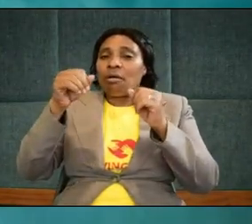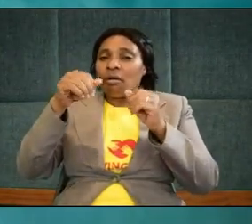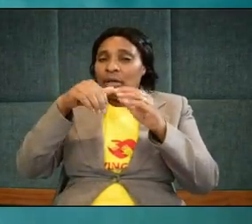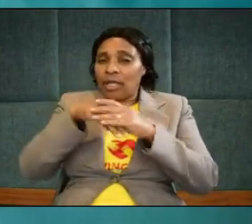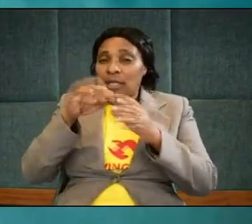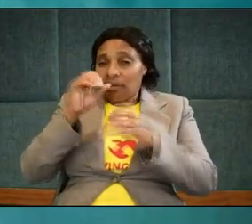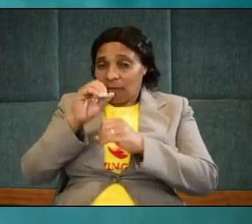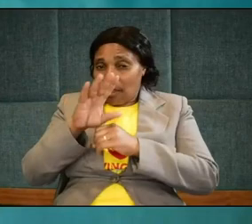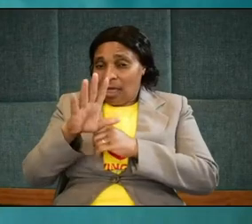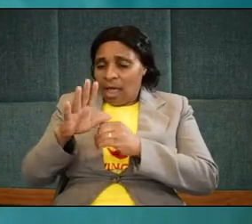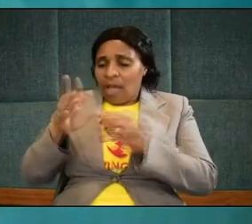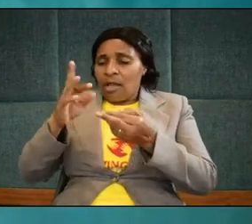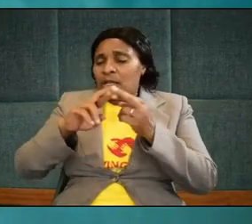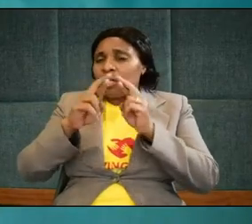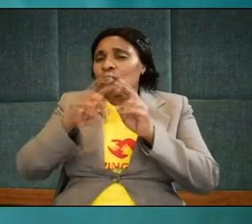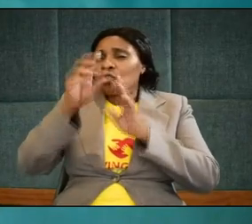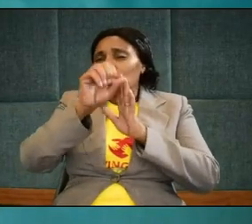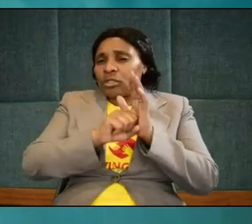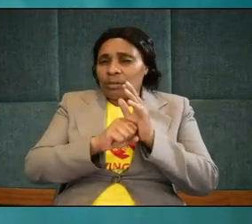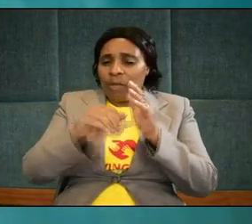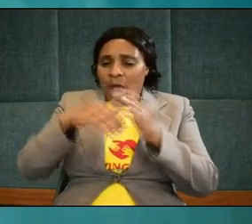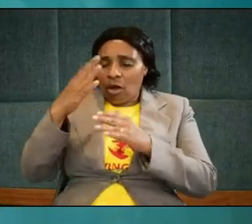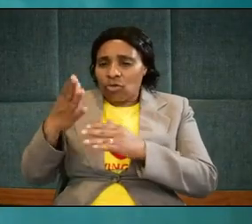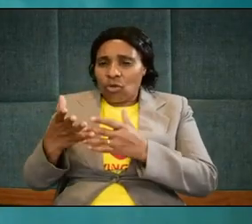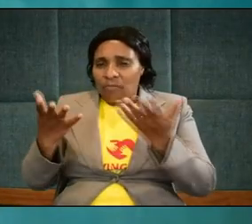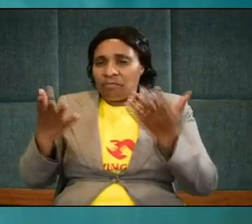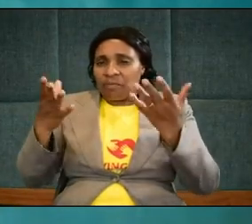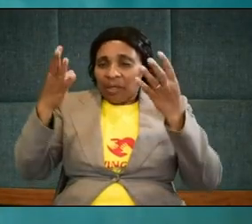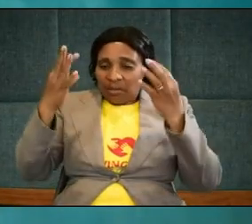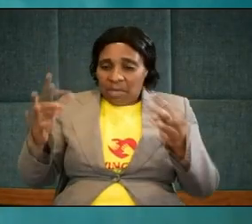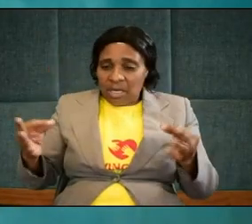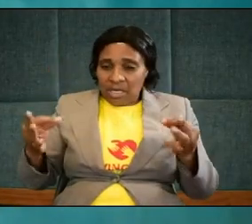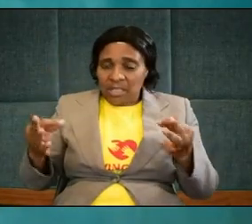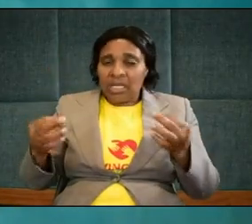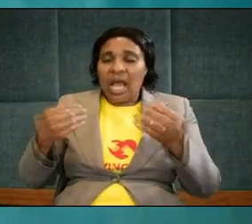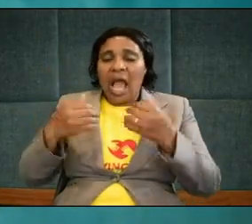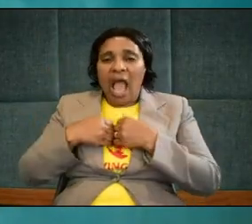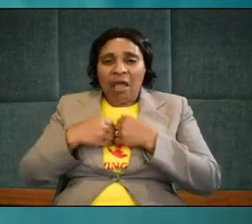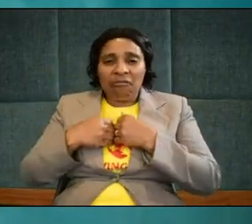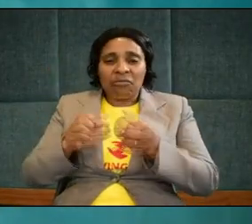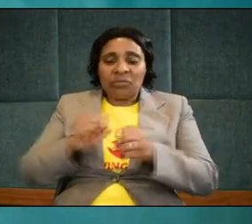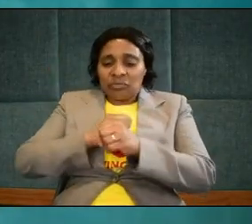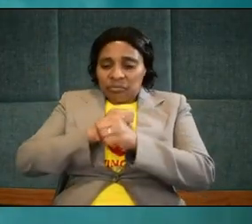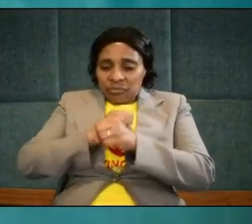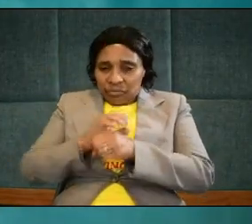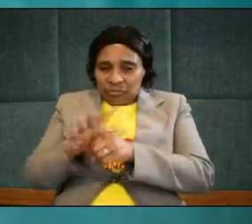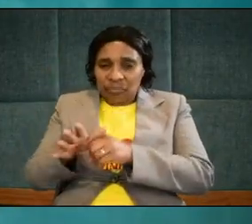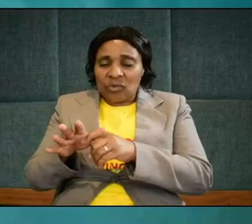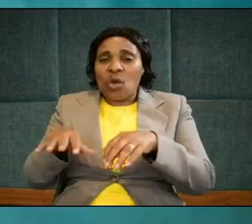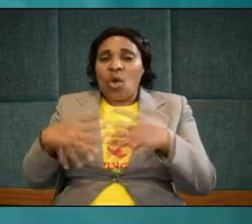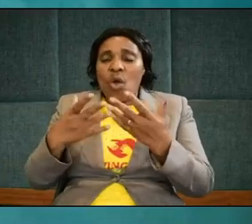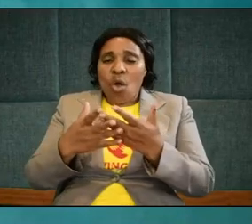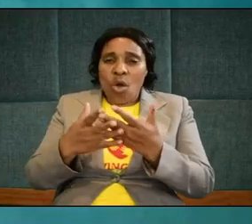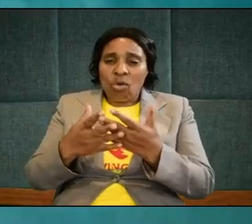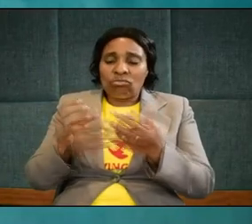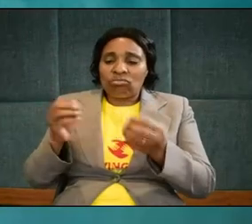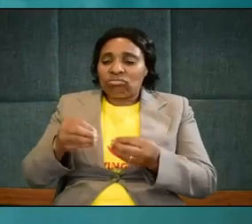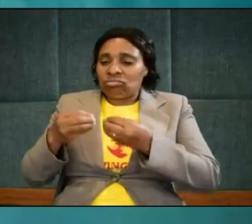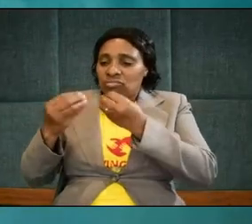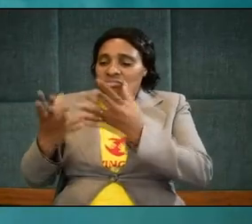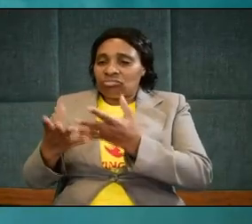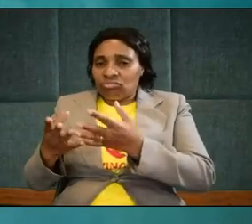relation outside marriage, there can be no sexual transmitted diseases. In essence, so God is saying that if you keep